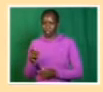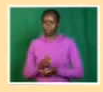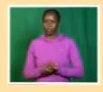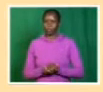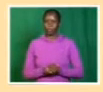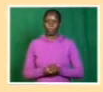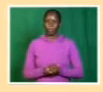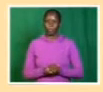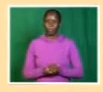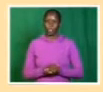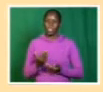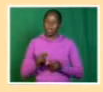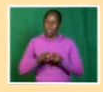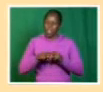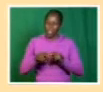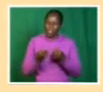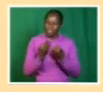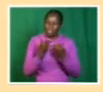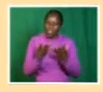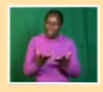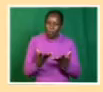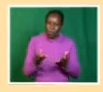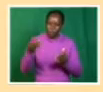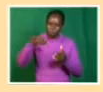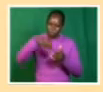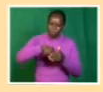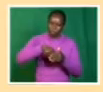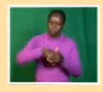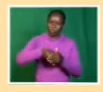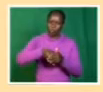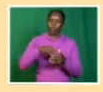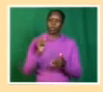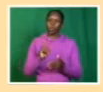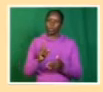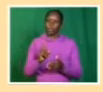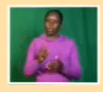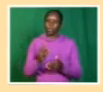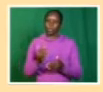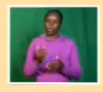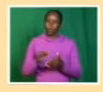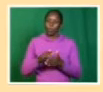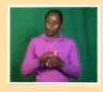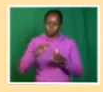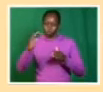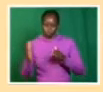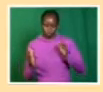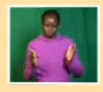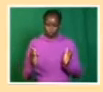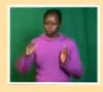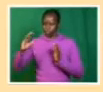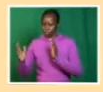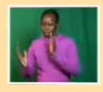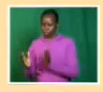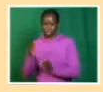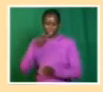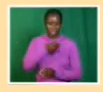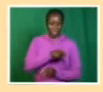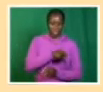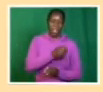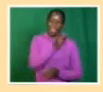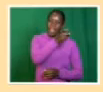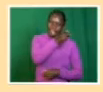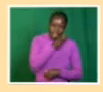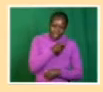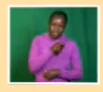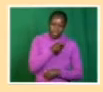do is the next numbers that you have to put now. I've said you open double brackets, then you put x in the first term